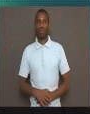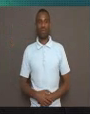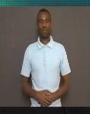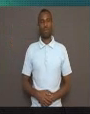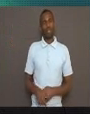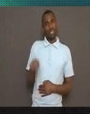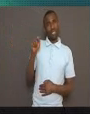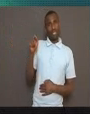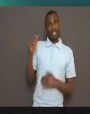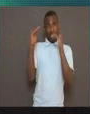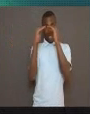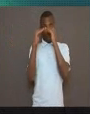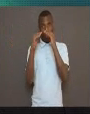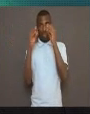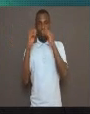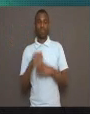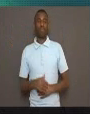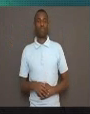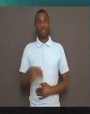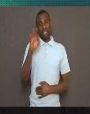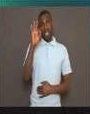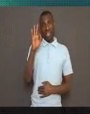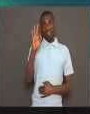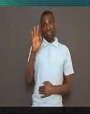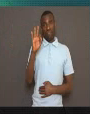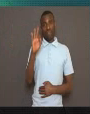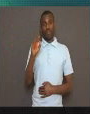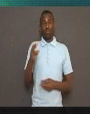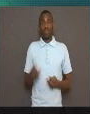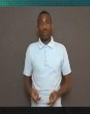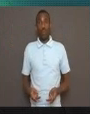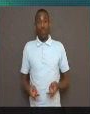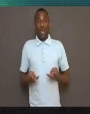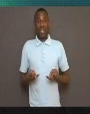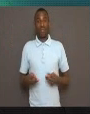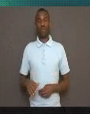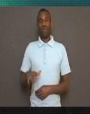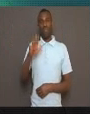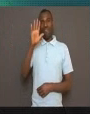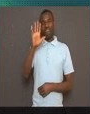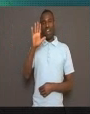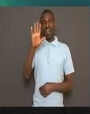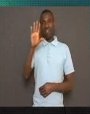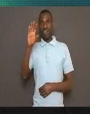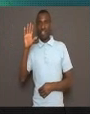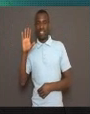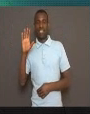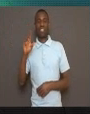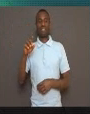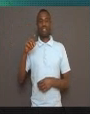For this equation, F is the weight of the 500-gram